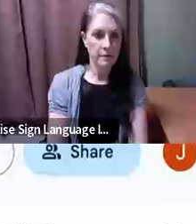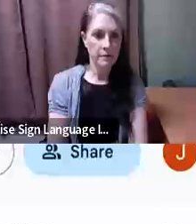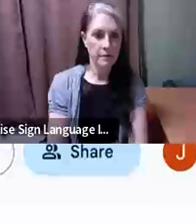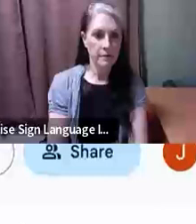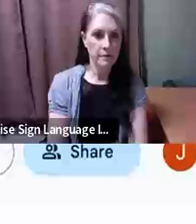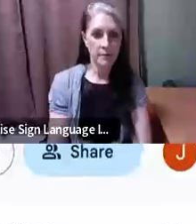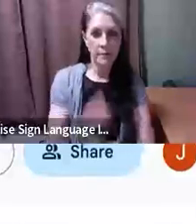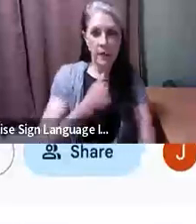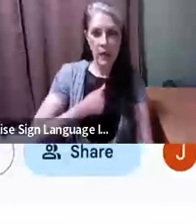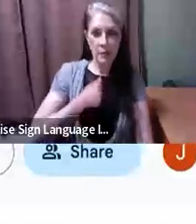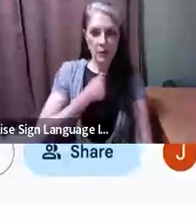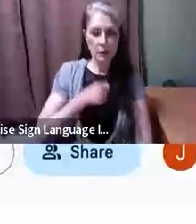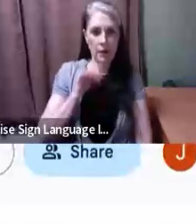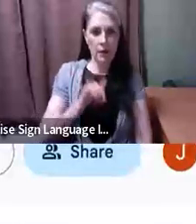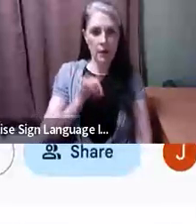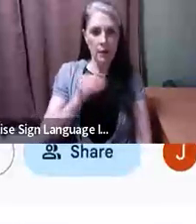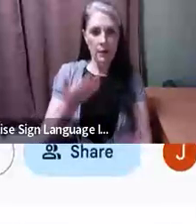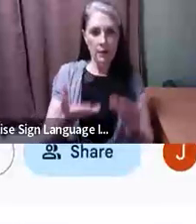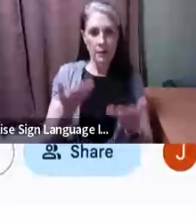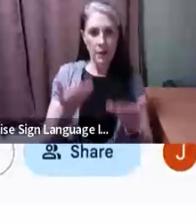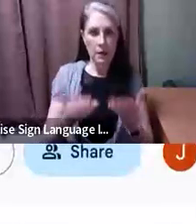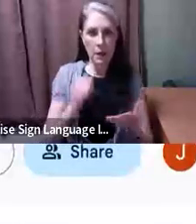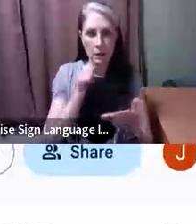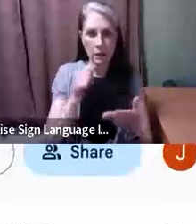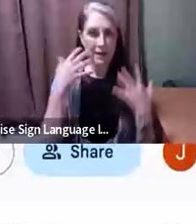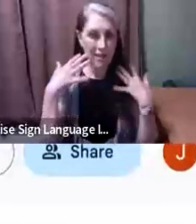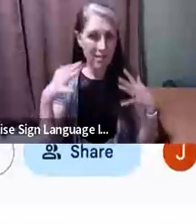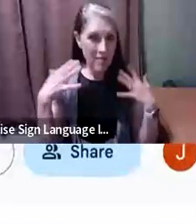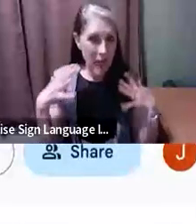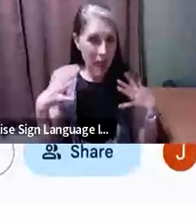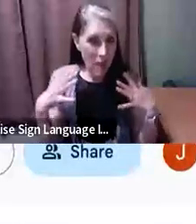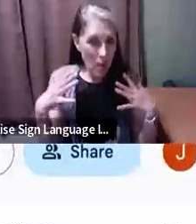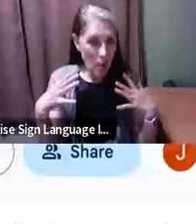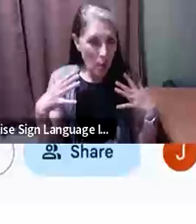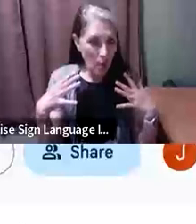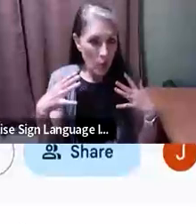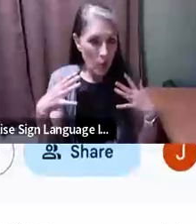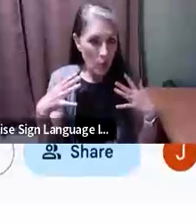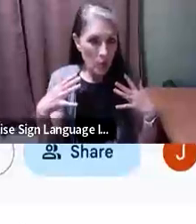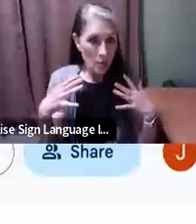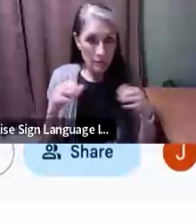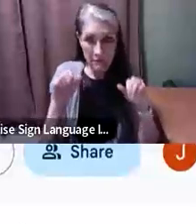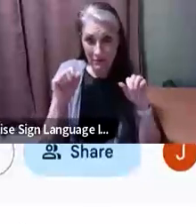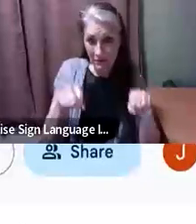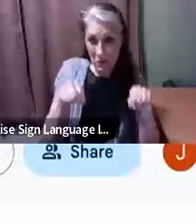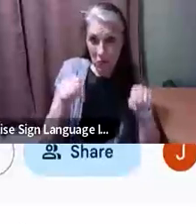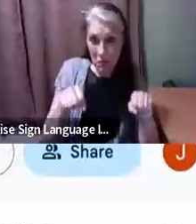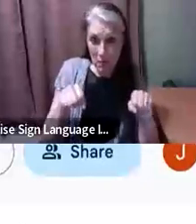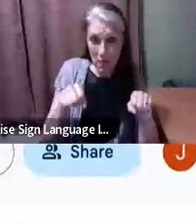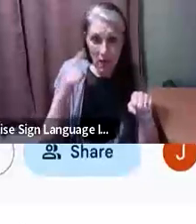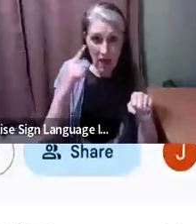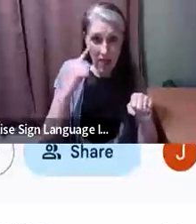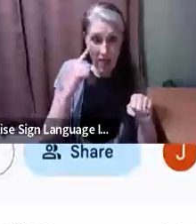I'm sorry that that was maybe not as loud as it could have been. I think